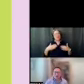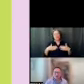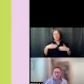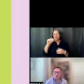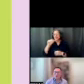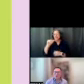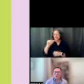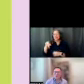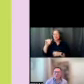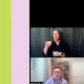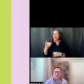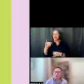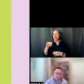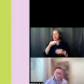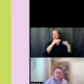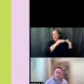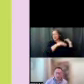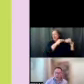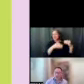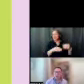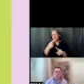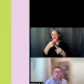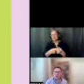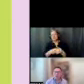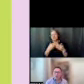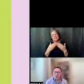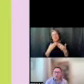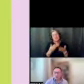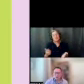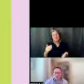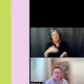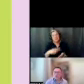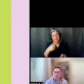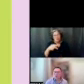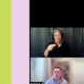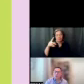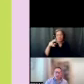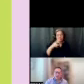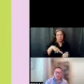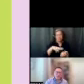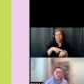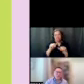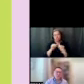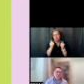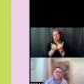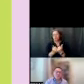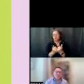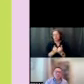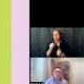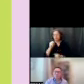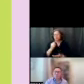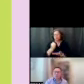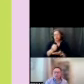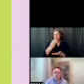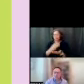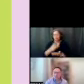AAPI Heritage Month. Thank you again to the National Association of Social Workers California